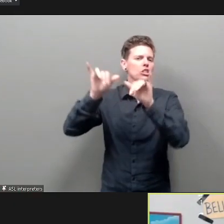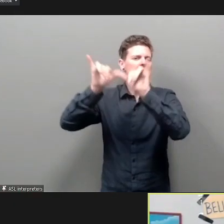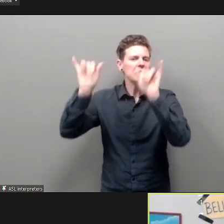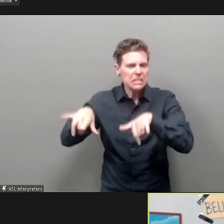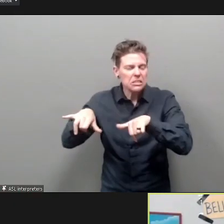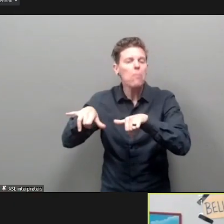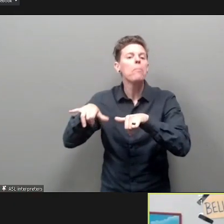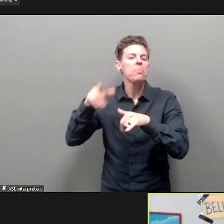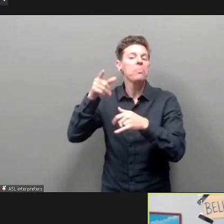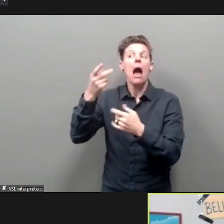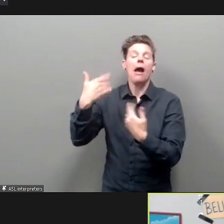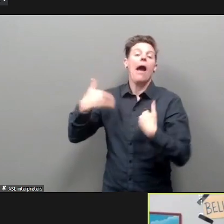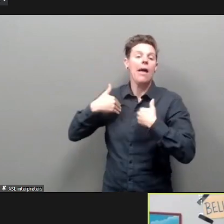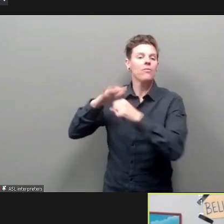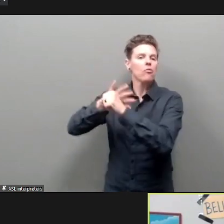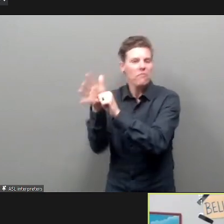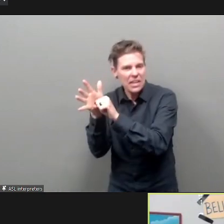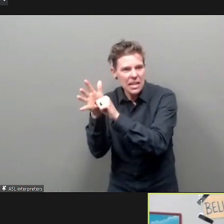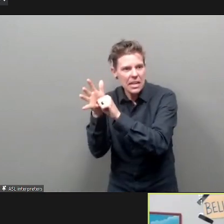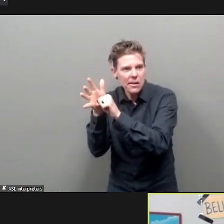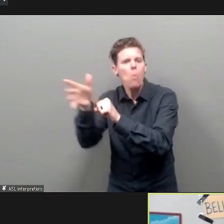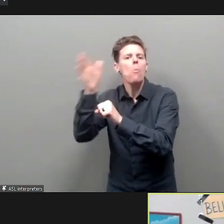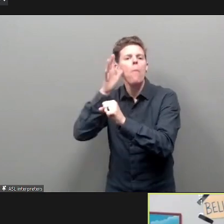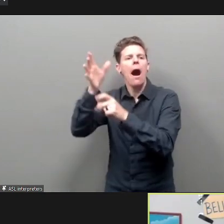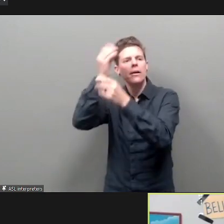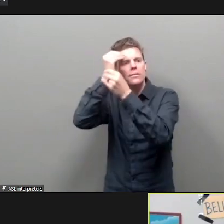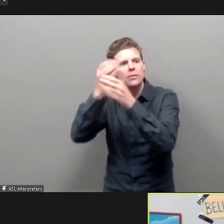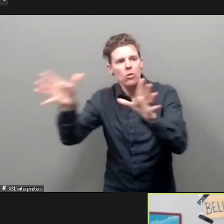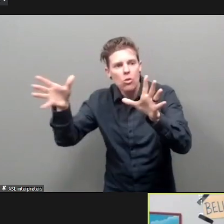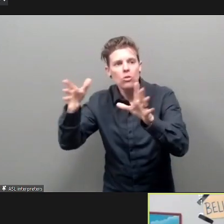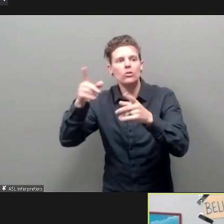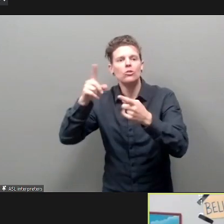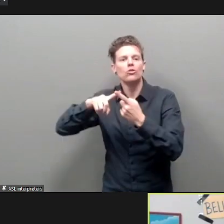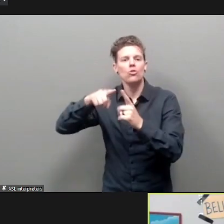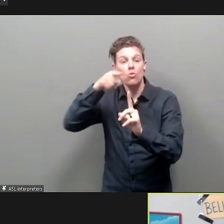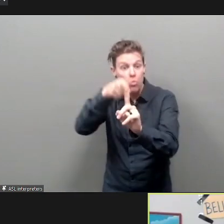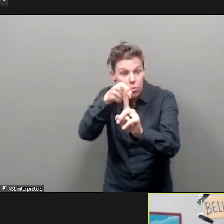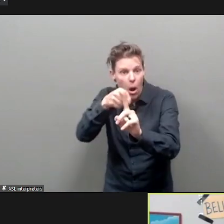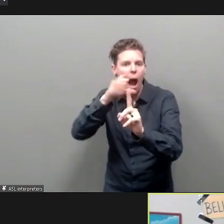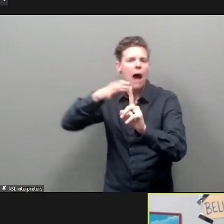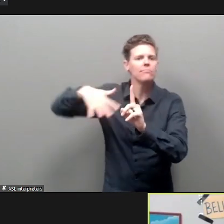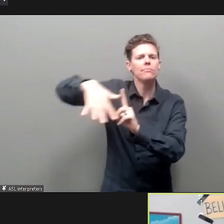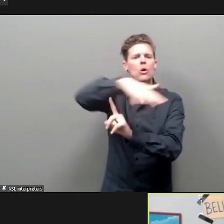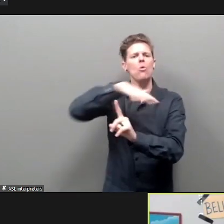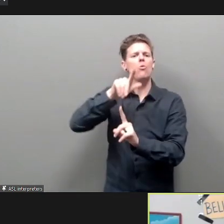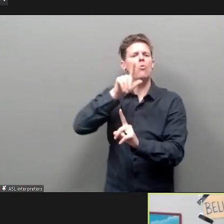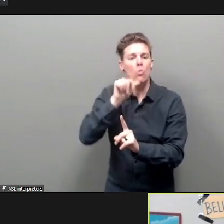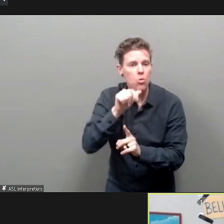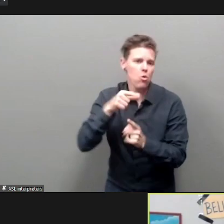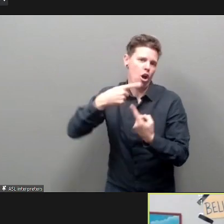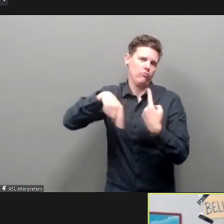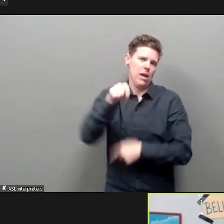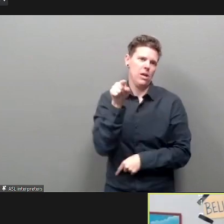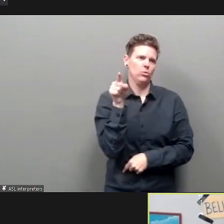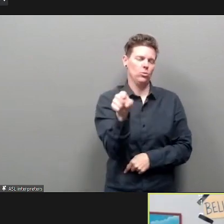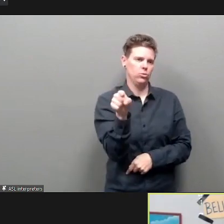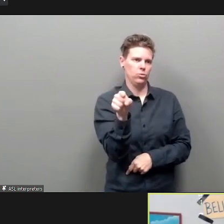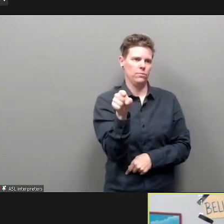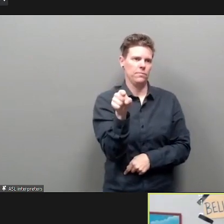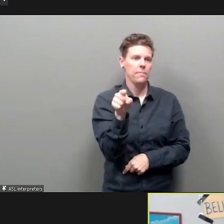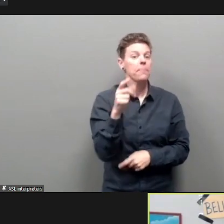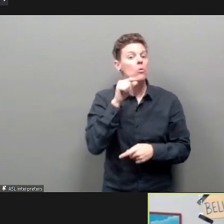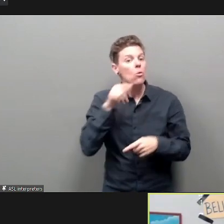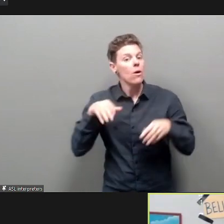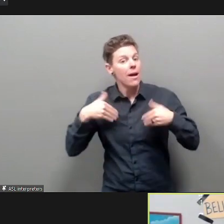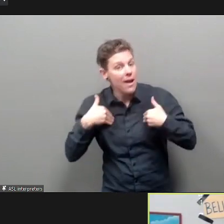notify you and your contacts, right? That you're positive, you're exposed. It doesn't tell you who you are, right? They don't say, Laura